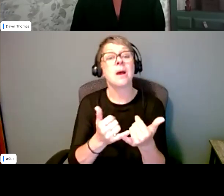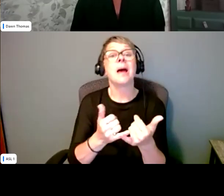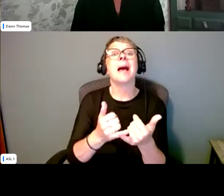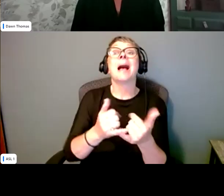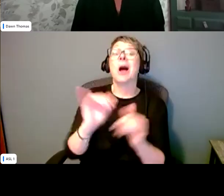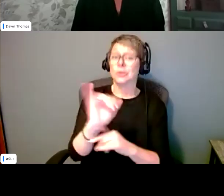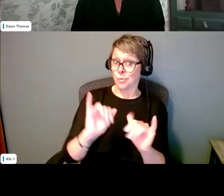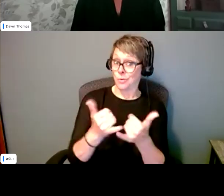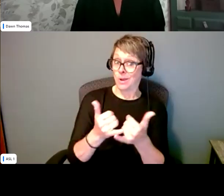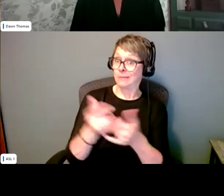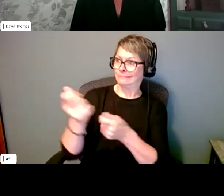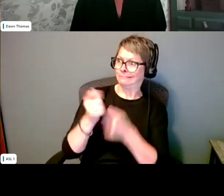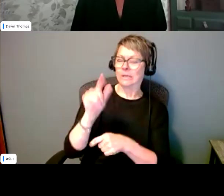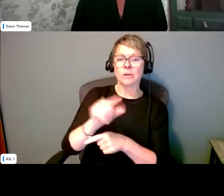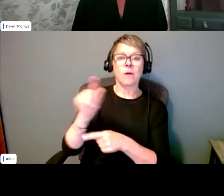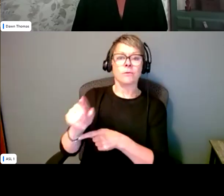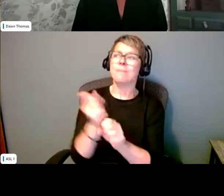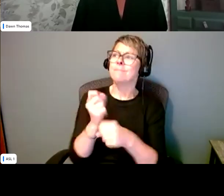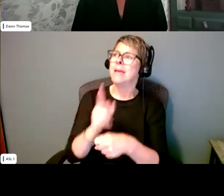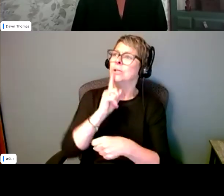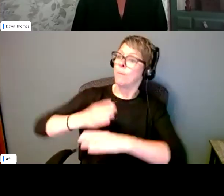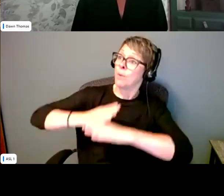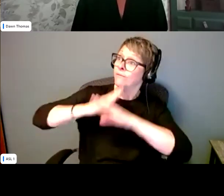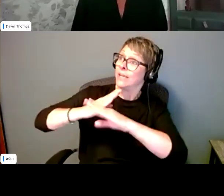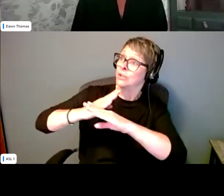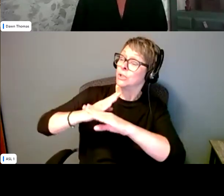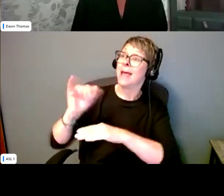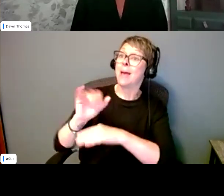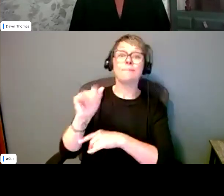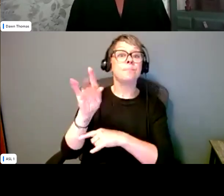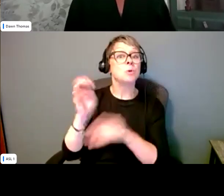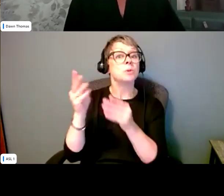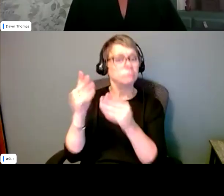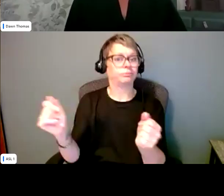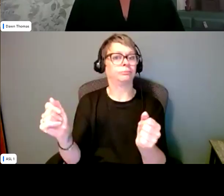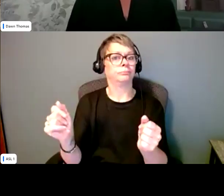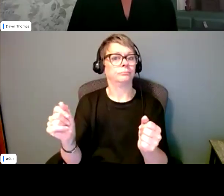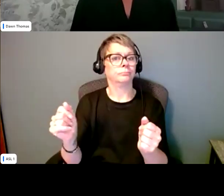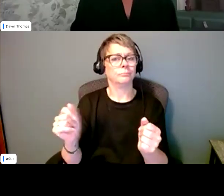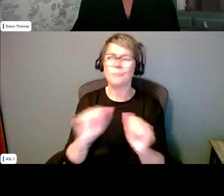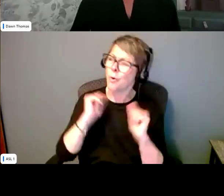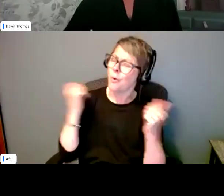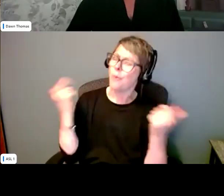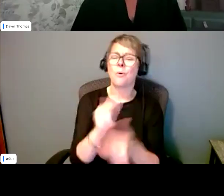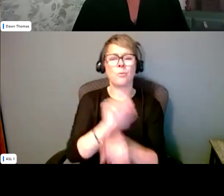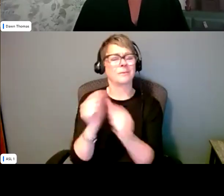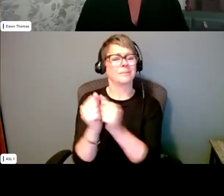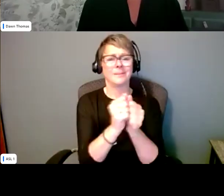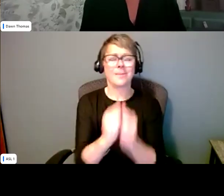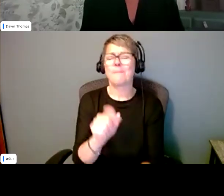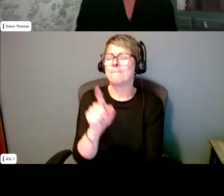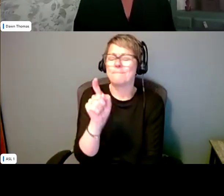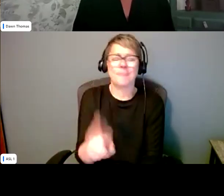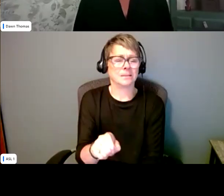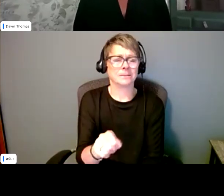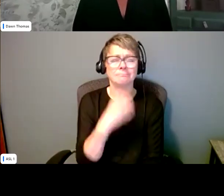ensure prevention and resolution of elder abuse and communities. Like, we all need to work together on this issue.